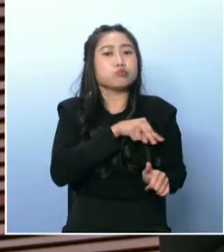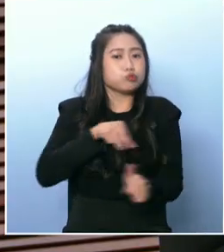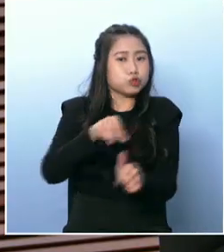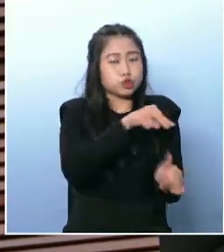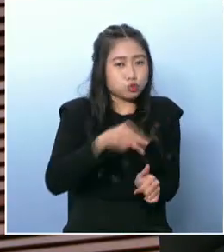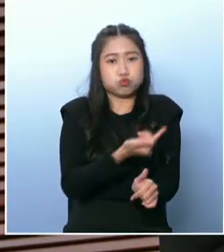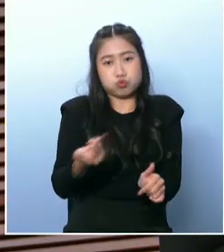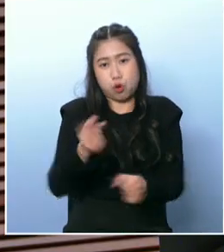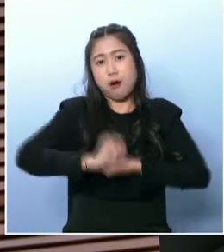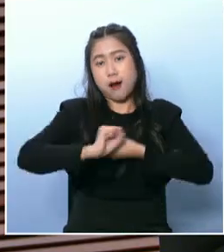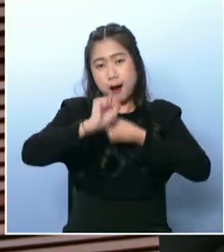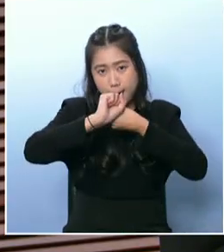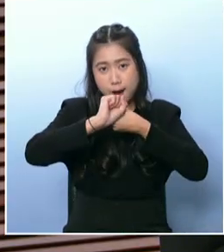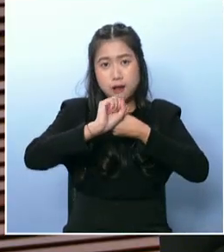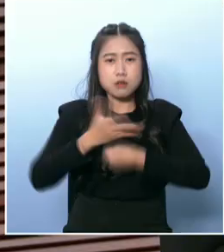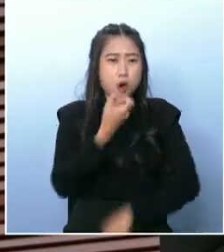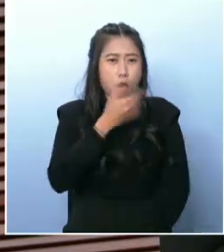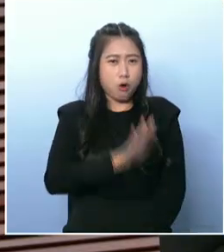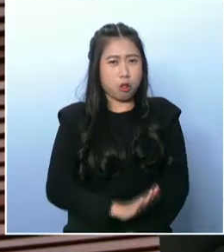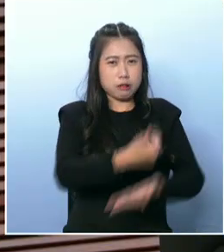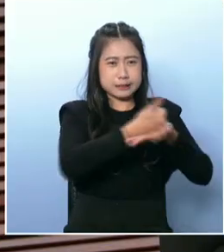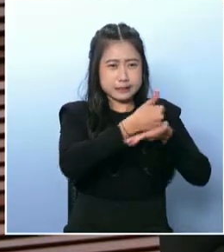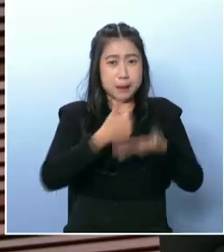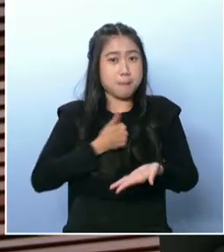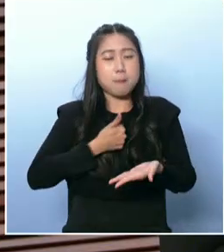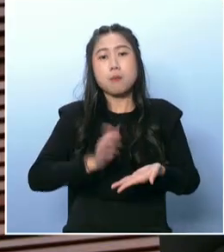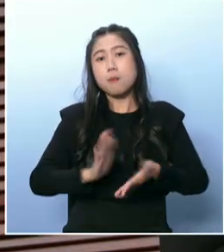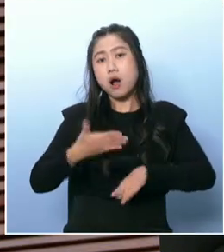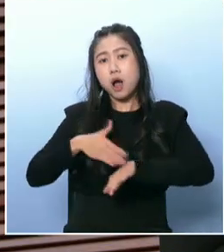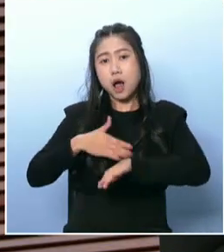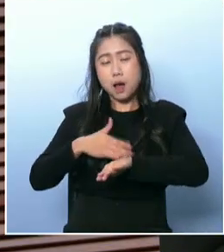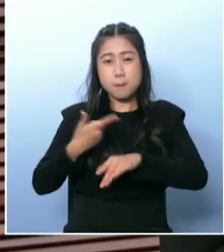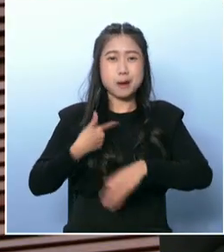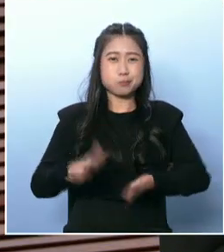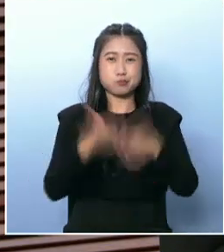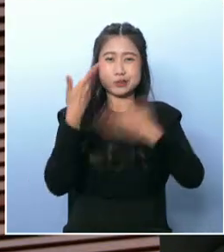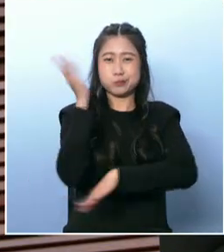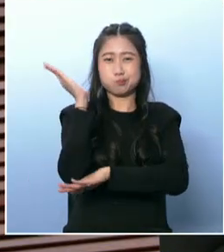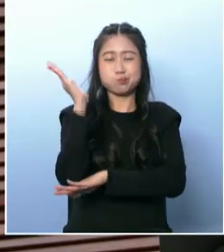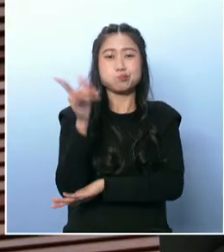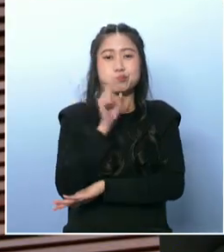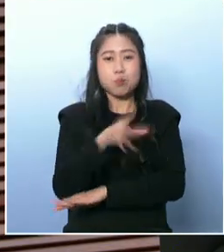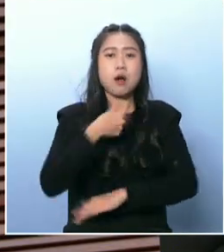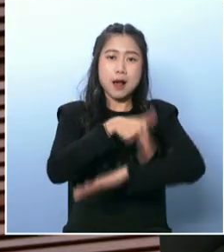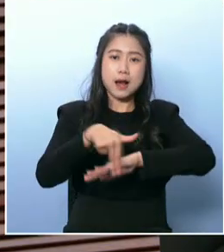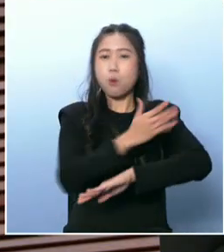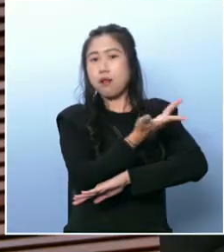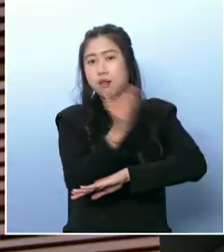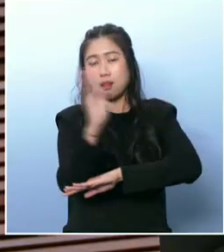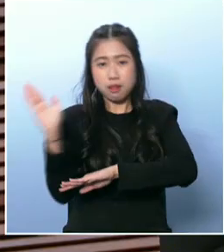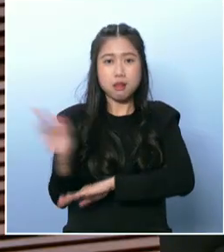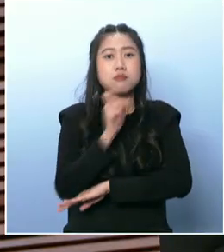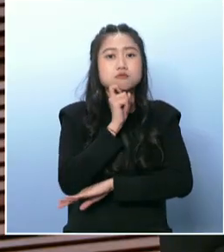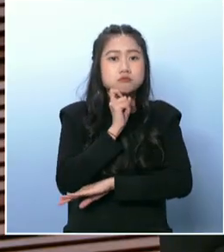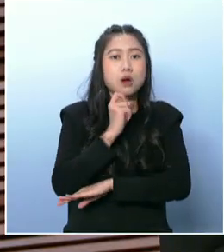We want to increase the number of care workers in the market. We may not be able to hire enough workers